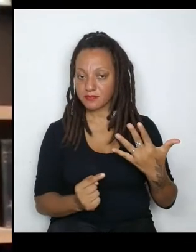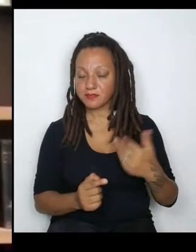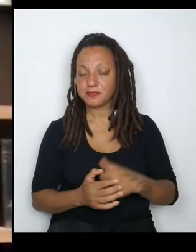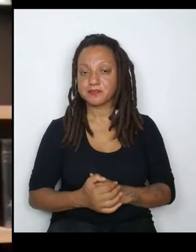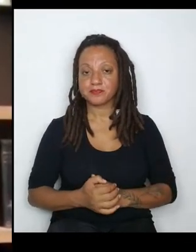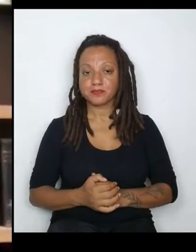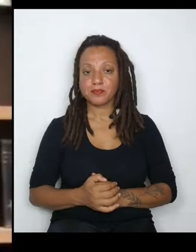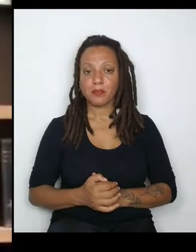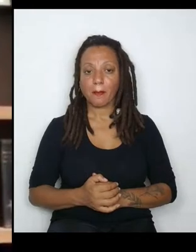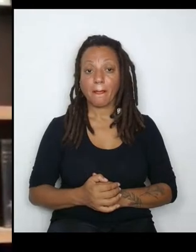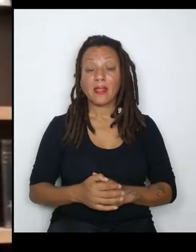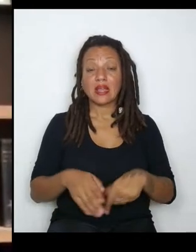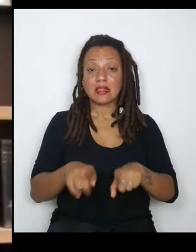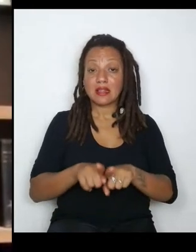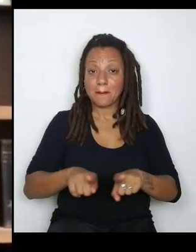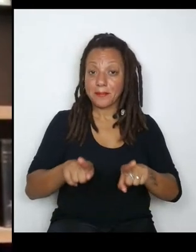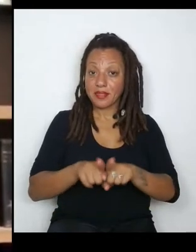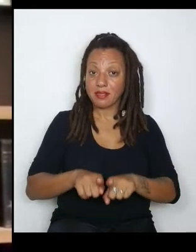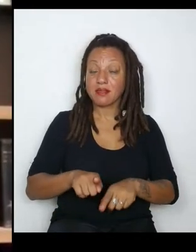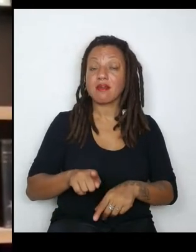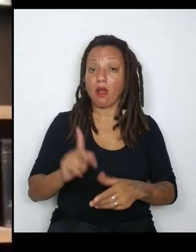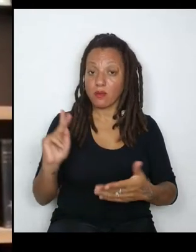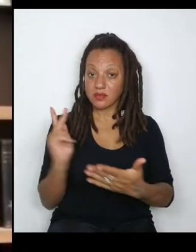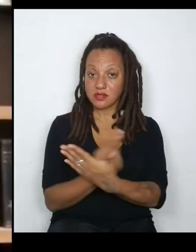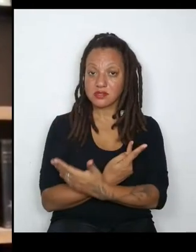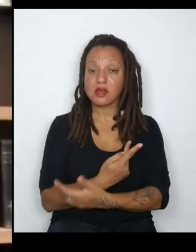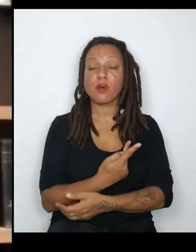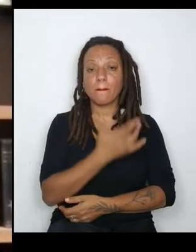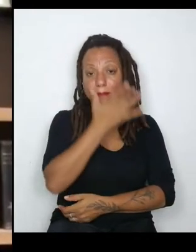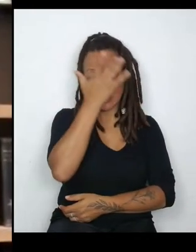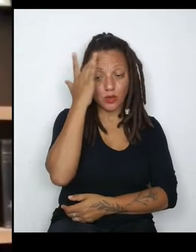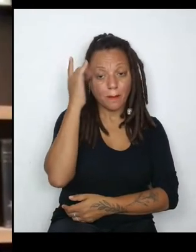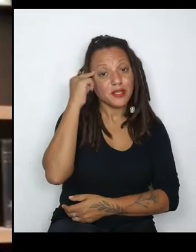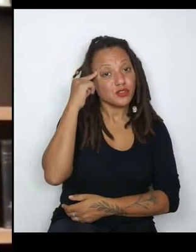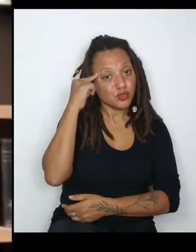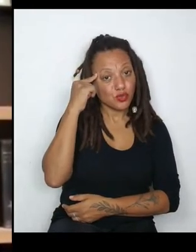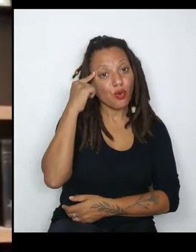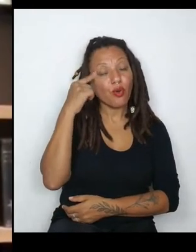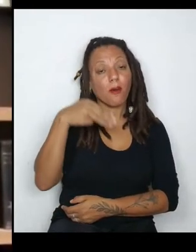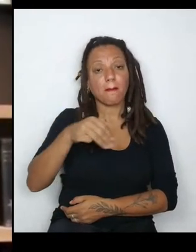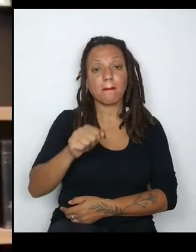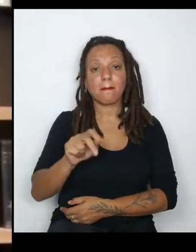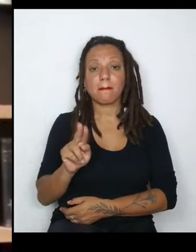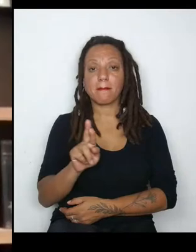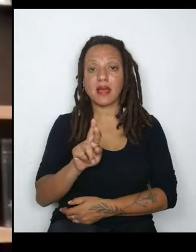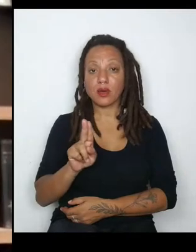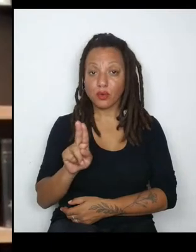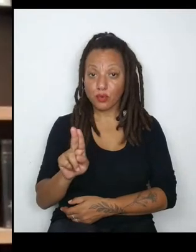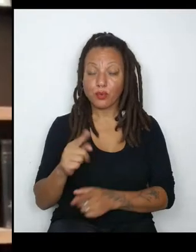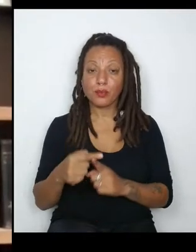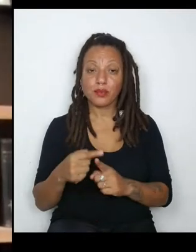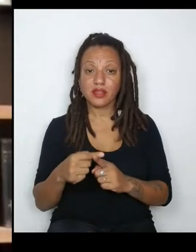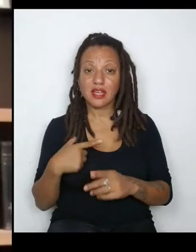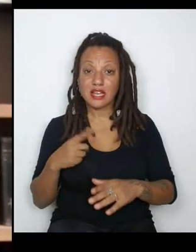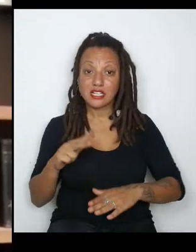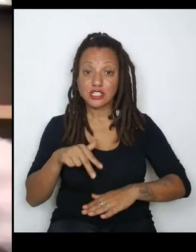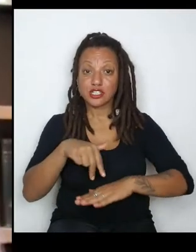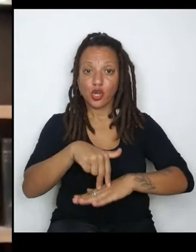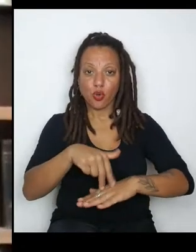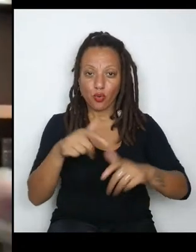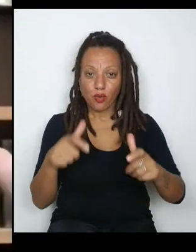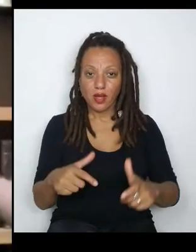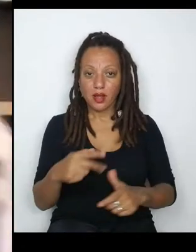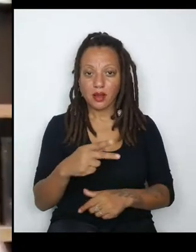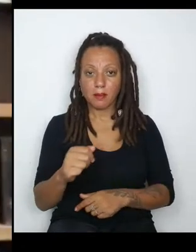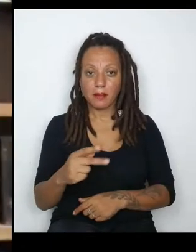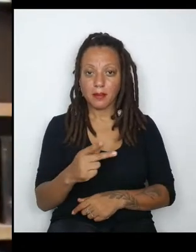being mahuish when he arrived in 1891 and got off the boat in papua te he was taunted by people on the docks because of his